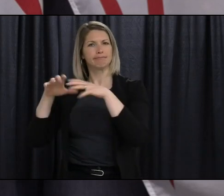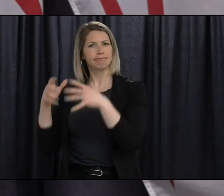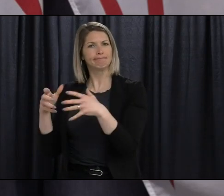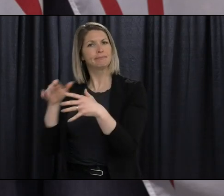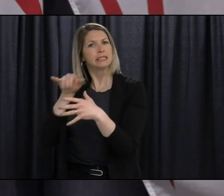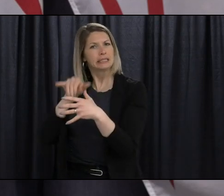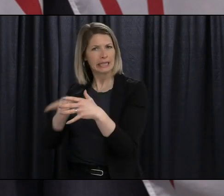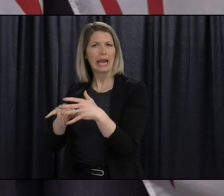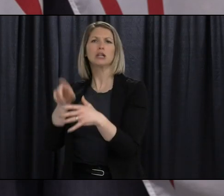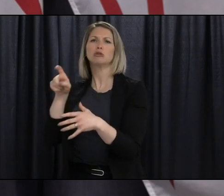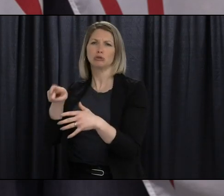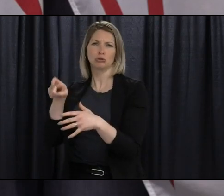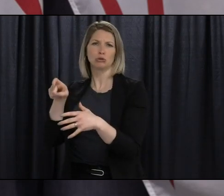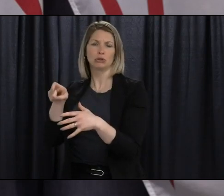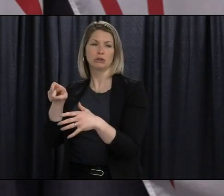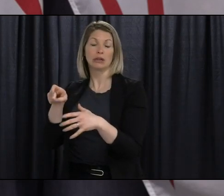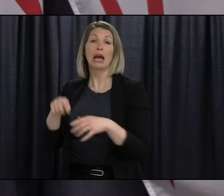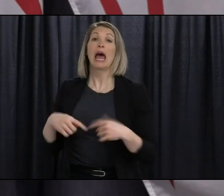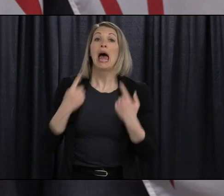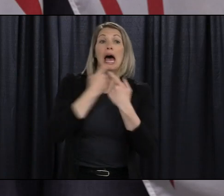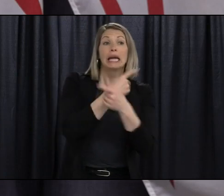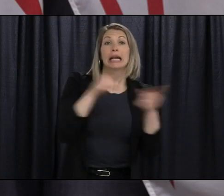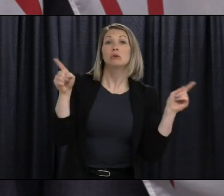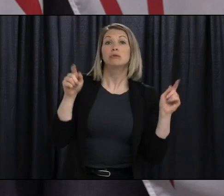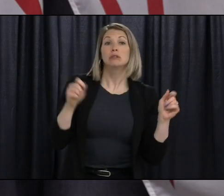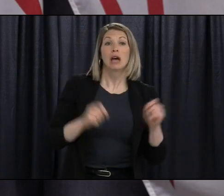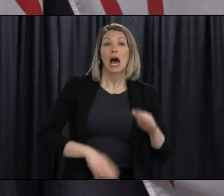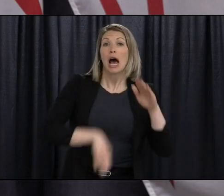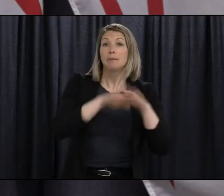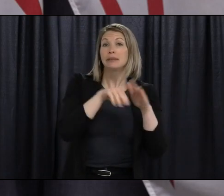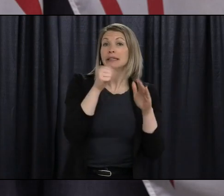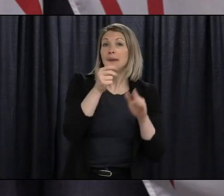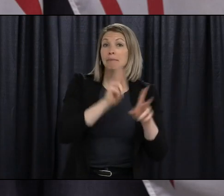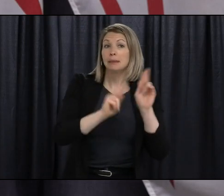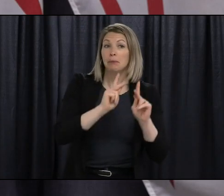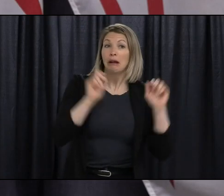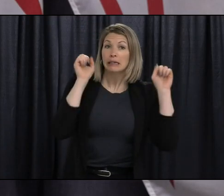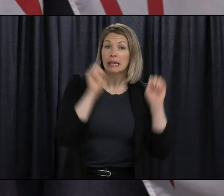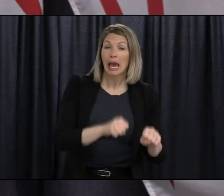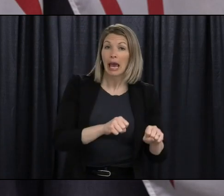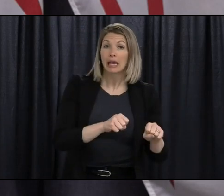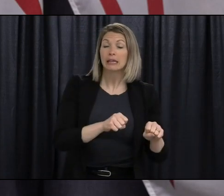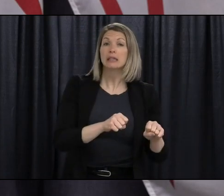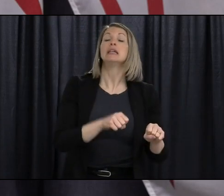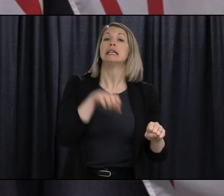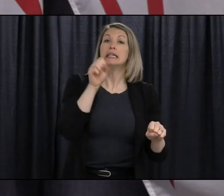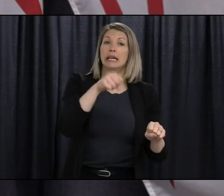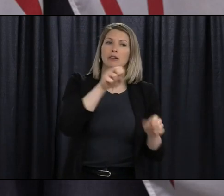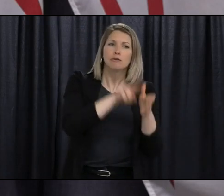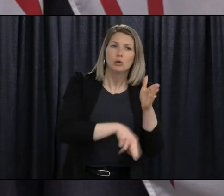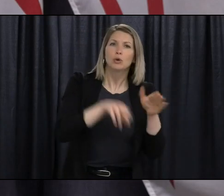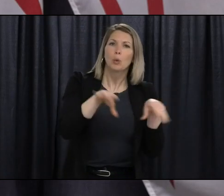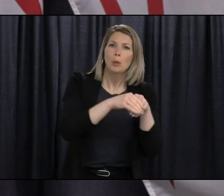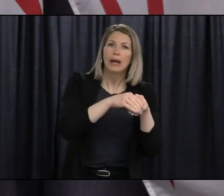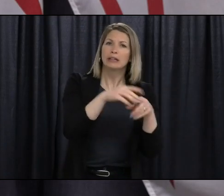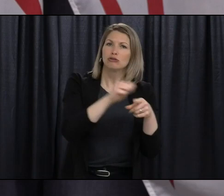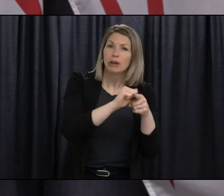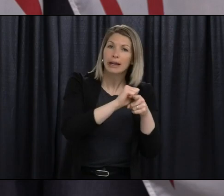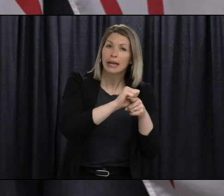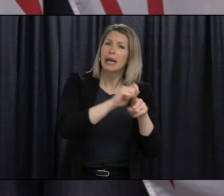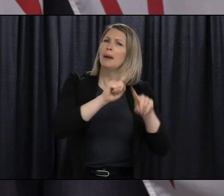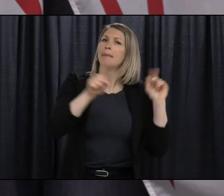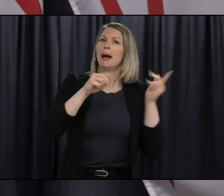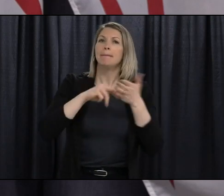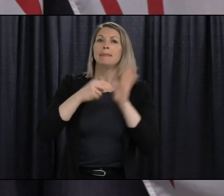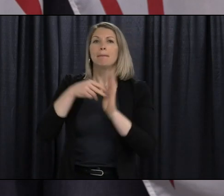the number for gatherings, this does not mean that extended family get-togethers, backyard or dinner parties, picnics,